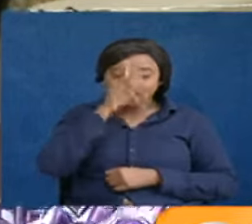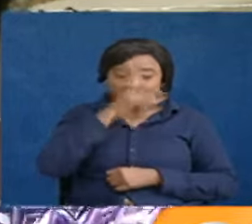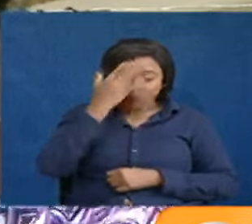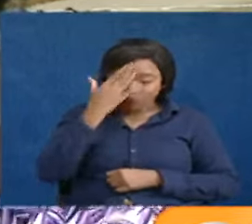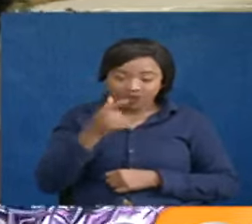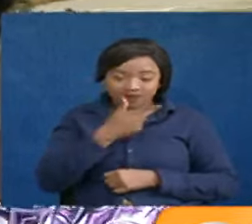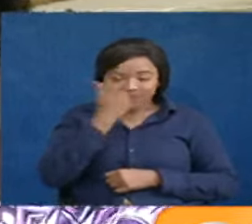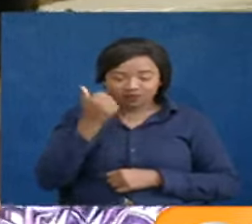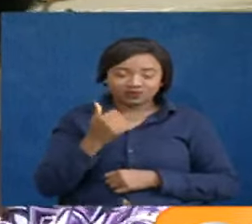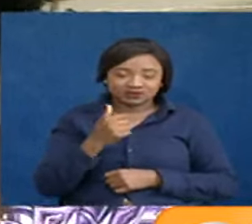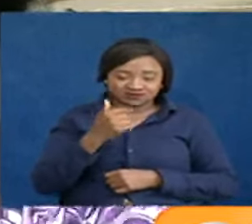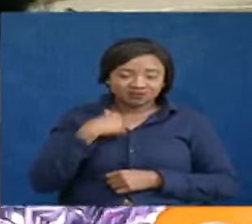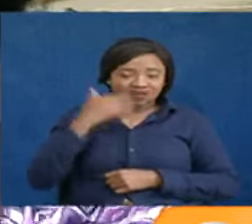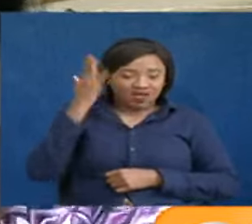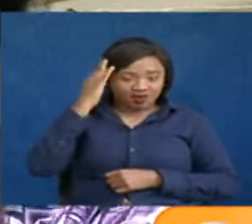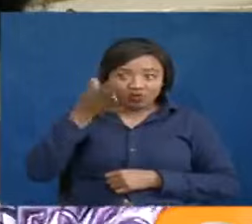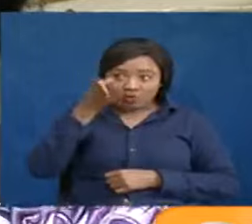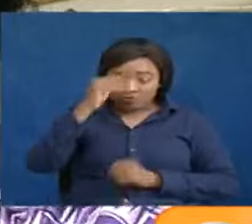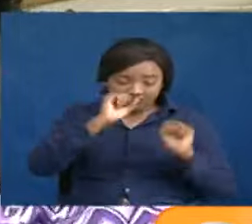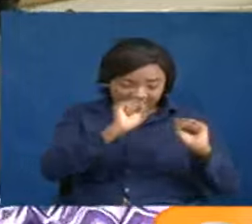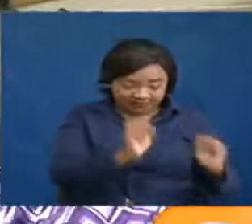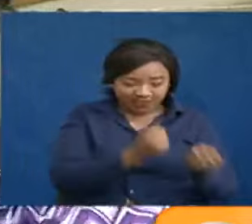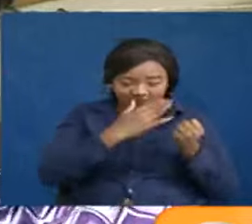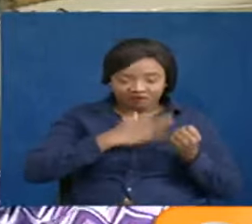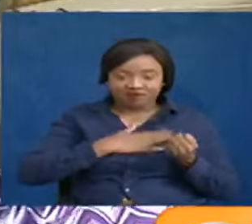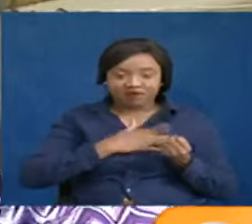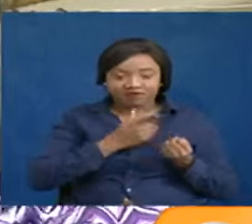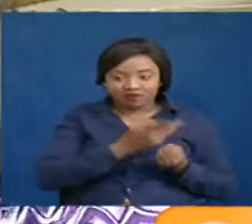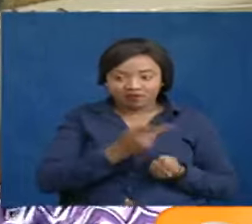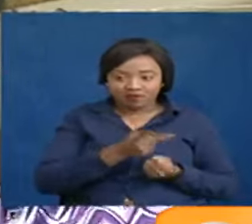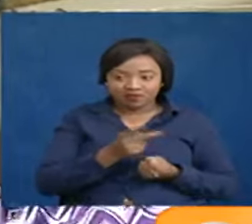was crying because God had rescued them from the